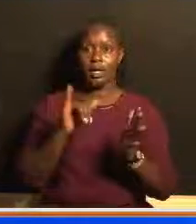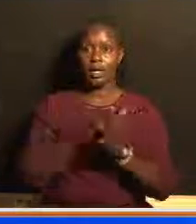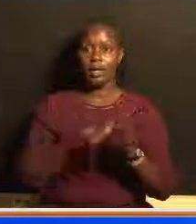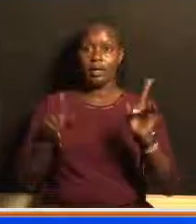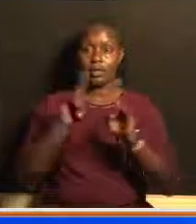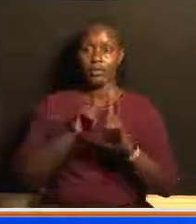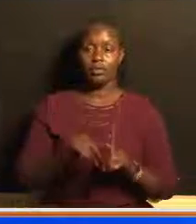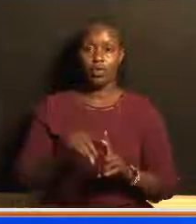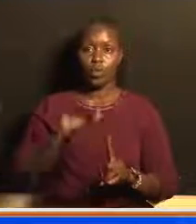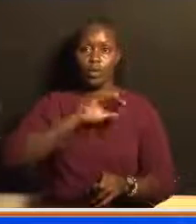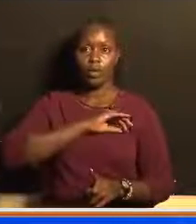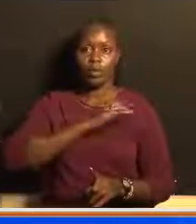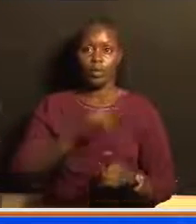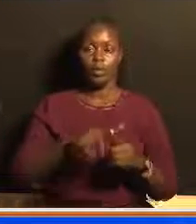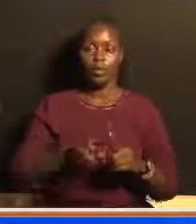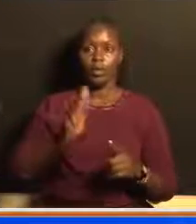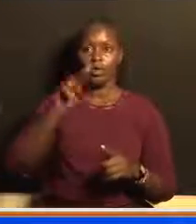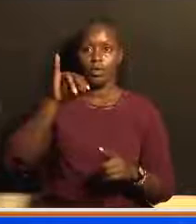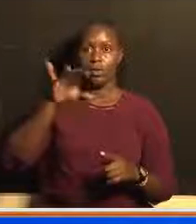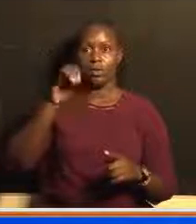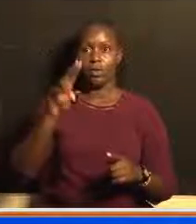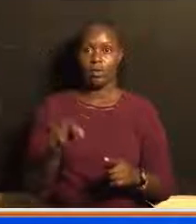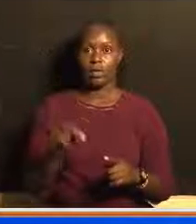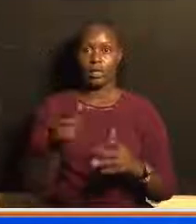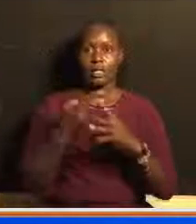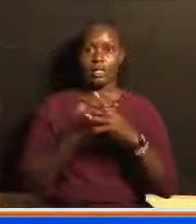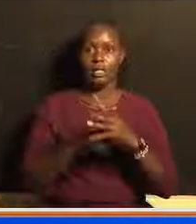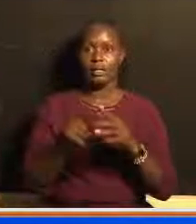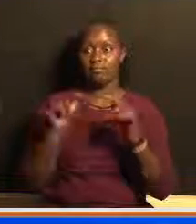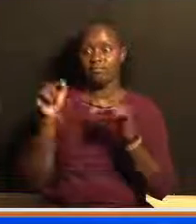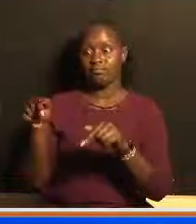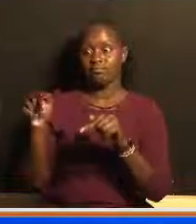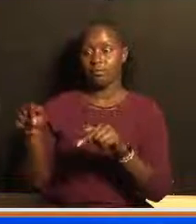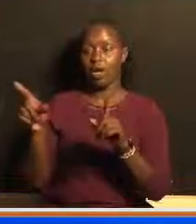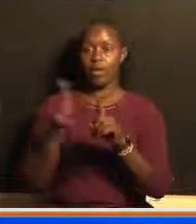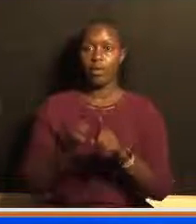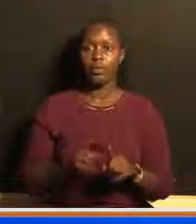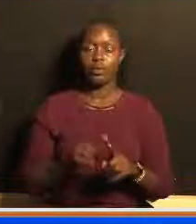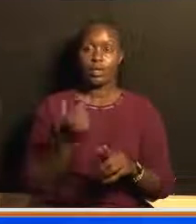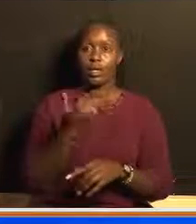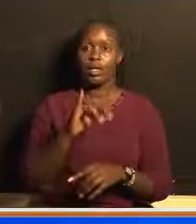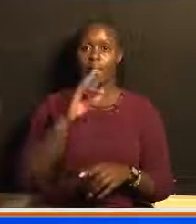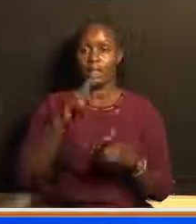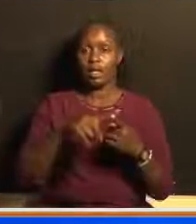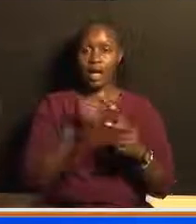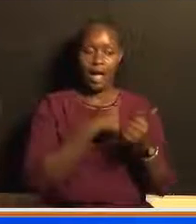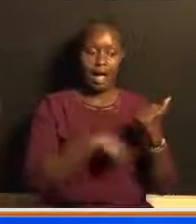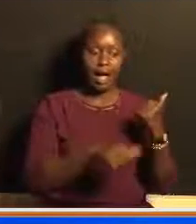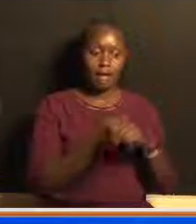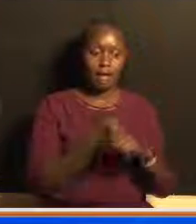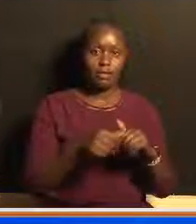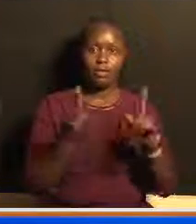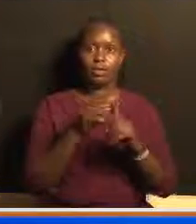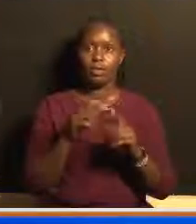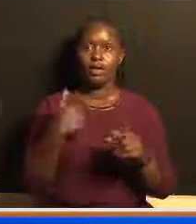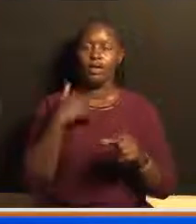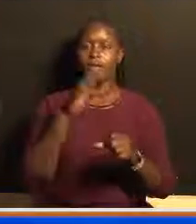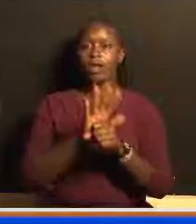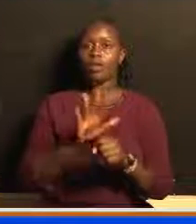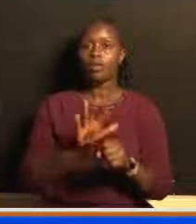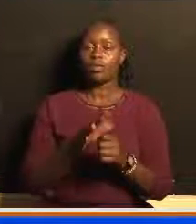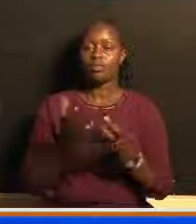their union. It starts there. And obviously they were all very active. I had a lot of chats with them.